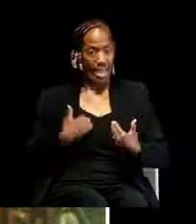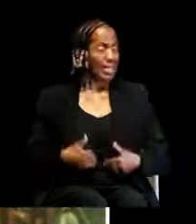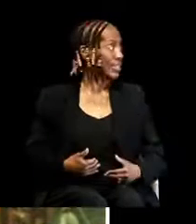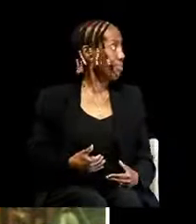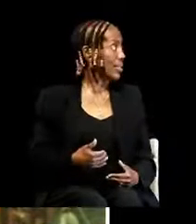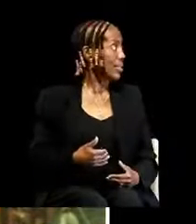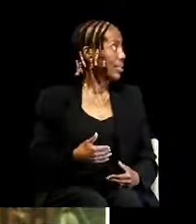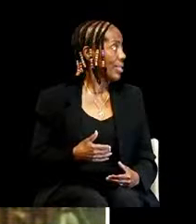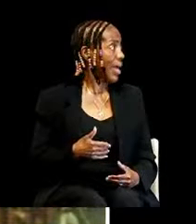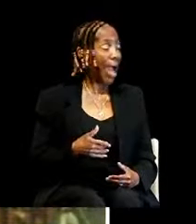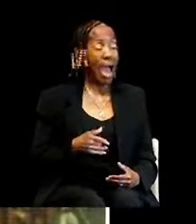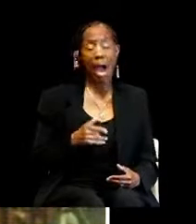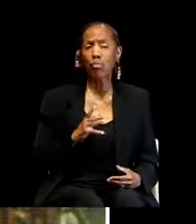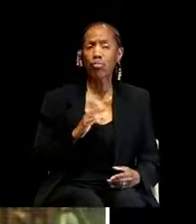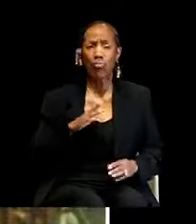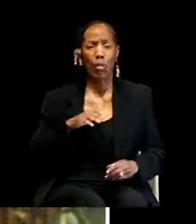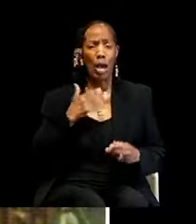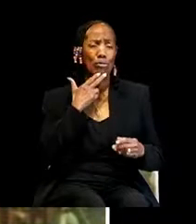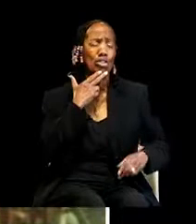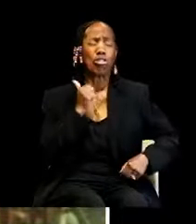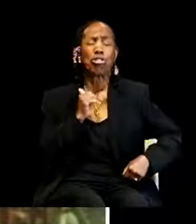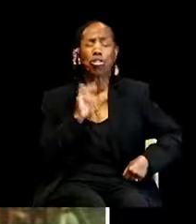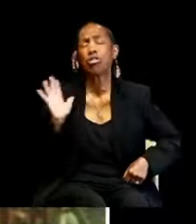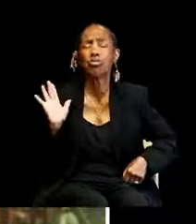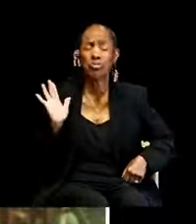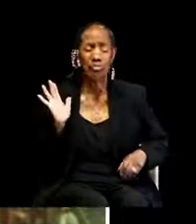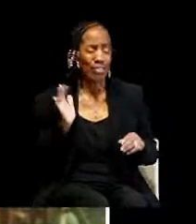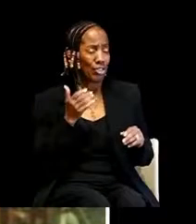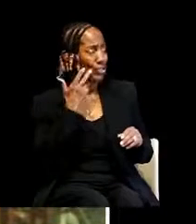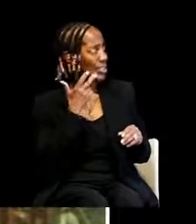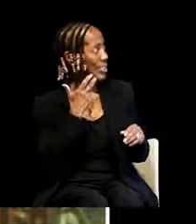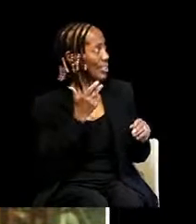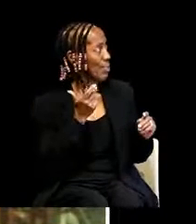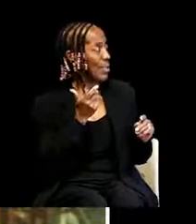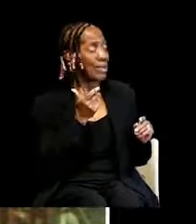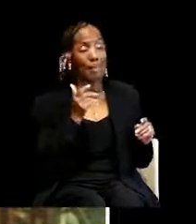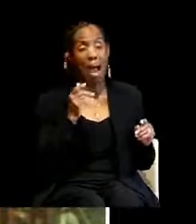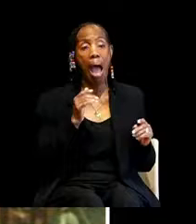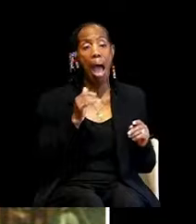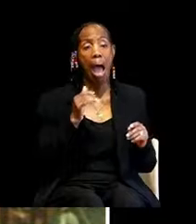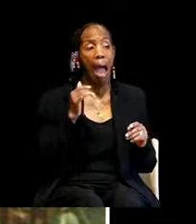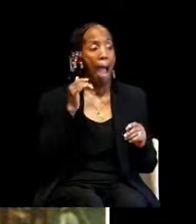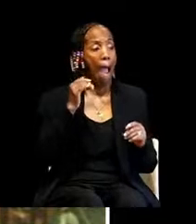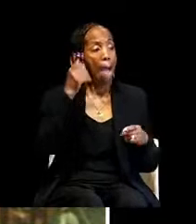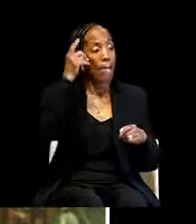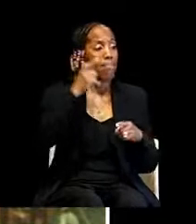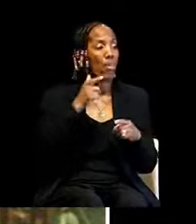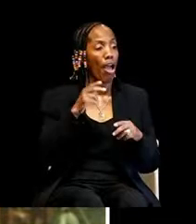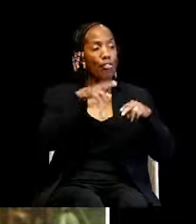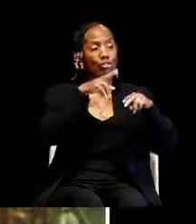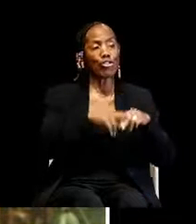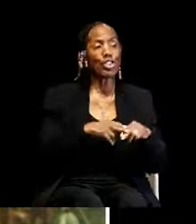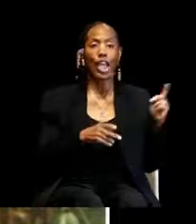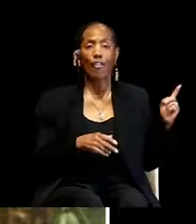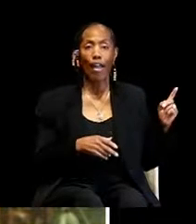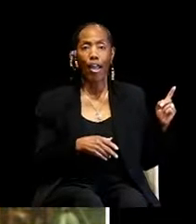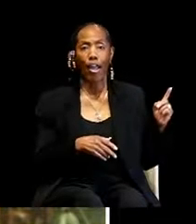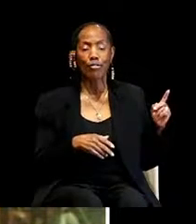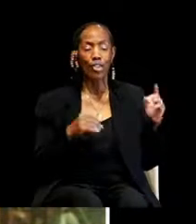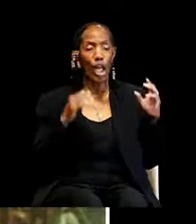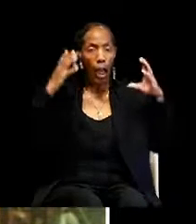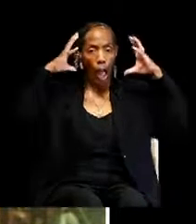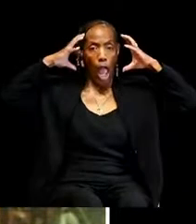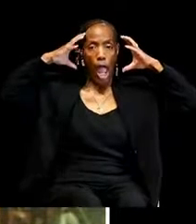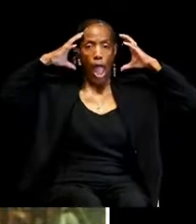knew I was fly that day. That's my little big-headed brother who is sitting on the ground. You see that head, half of his body,